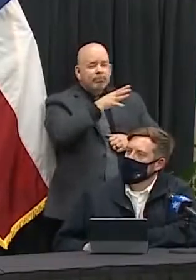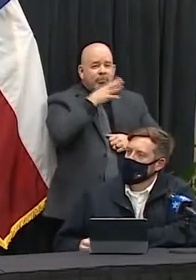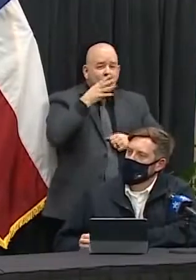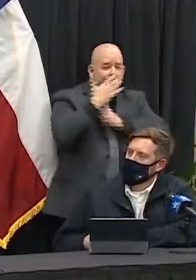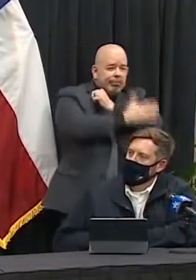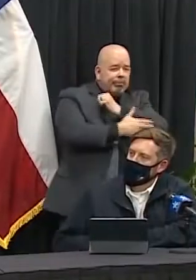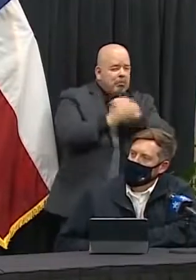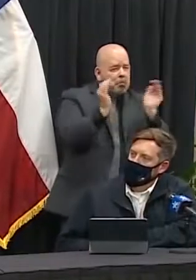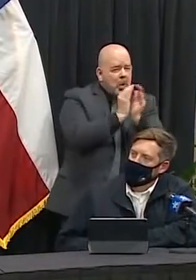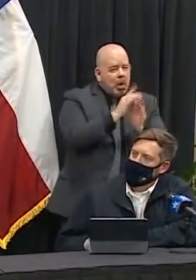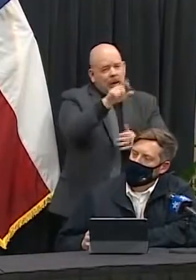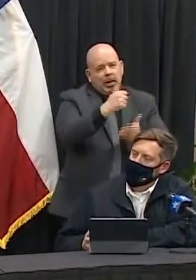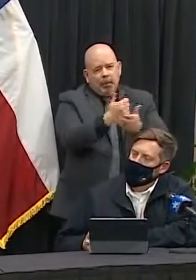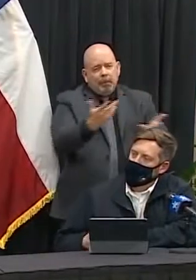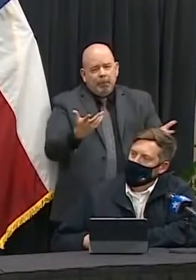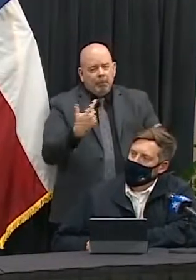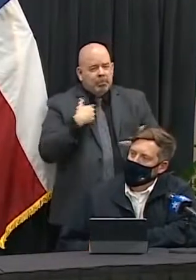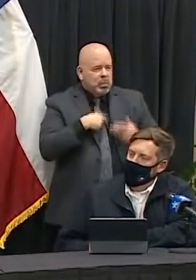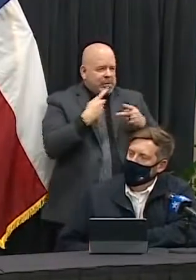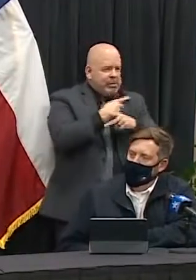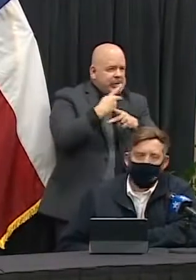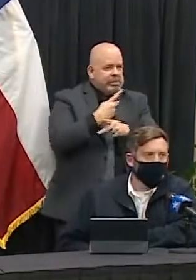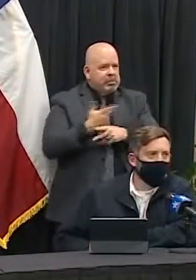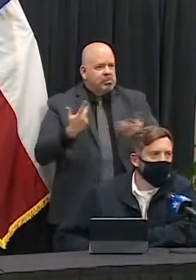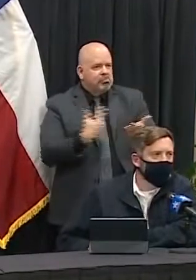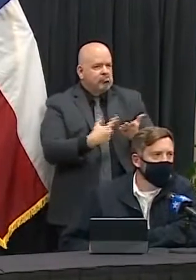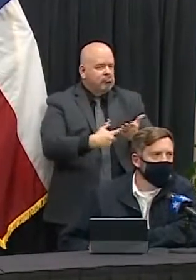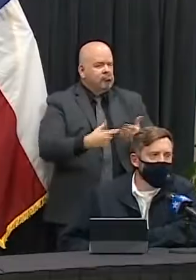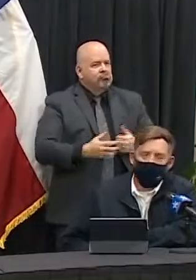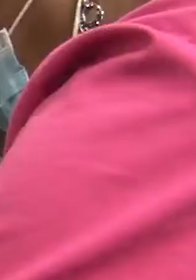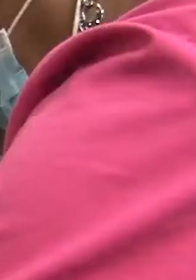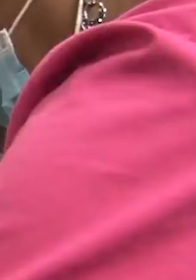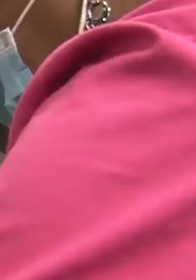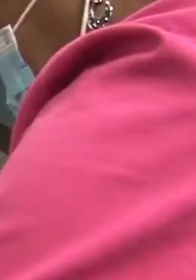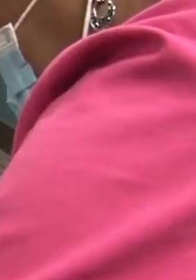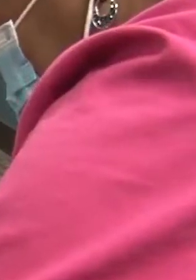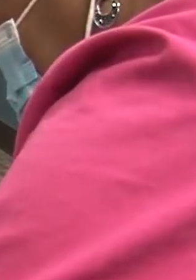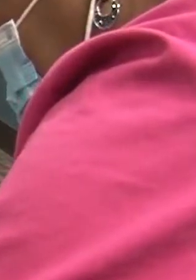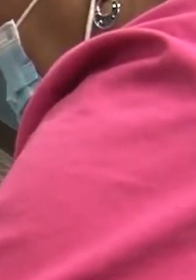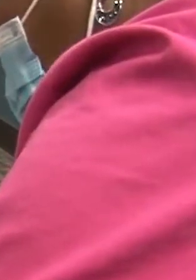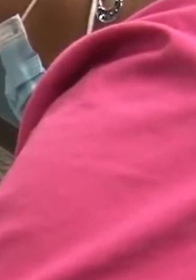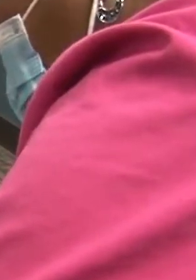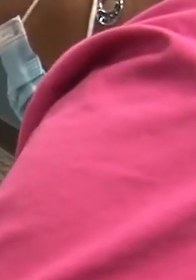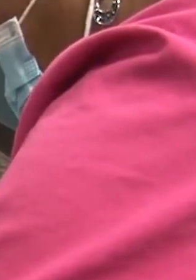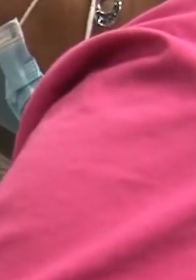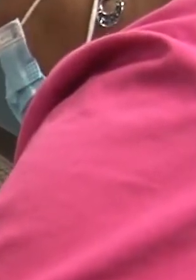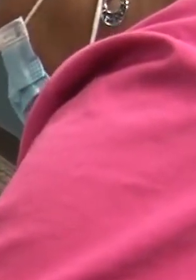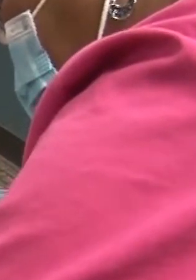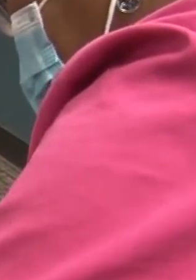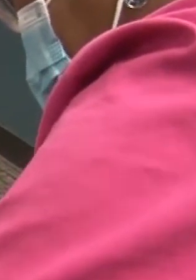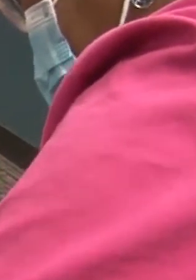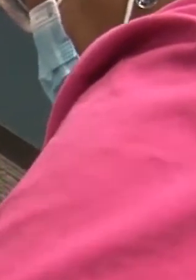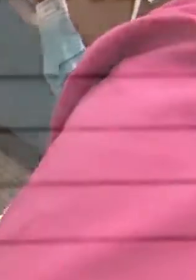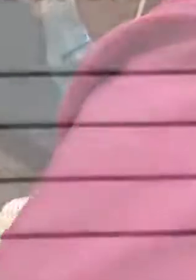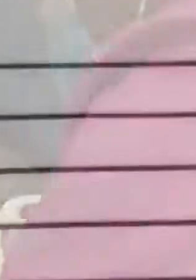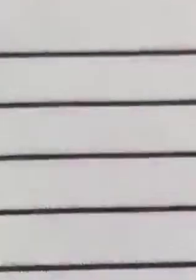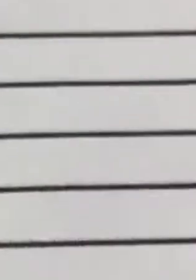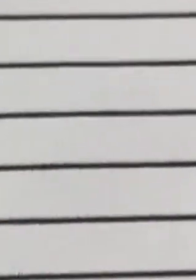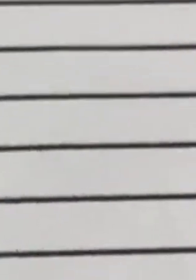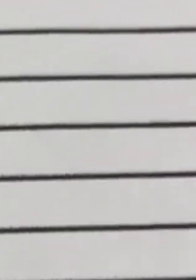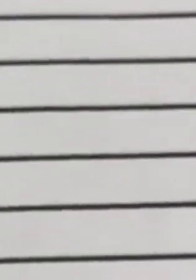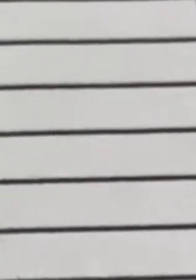press conference in Arlington this morning, the governor insisted the state is learning from some of its early stumbles in the vaccine rollout. This week, it